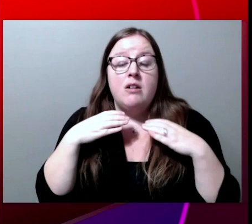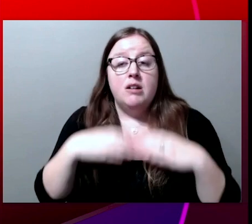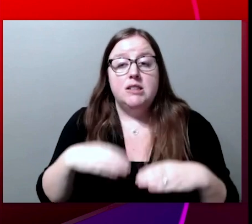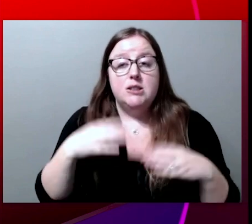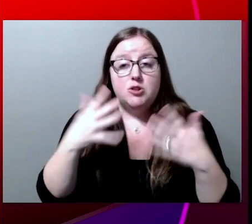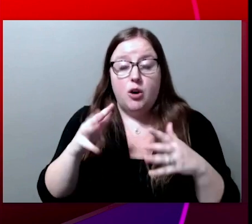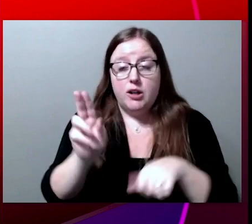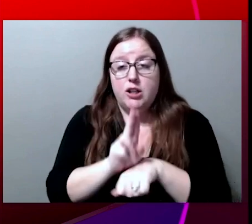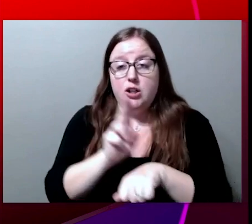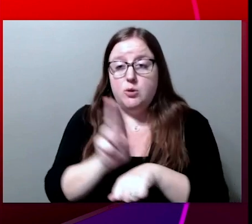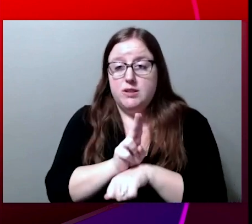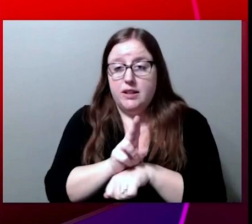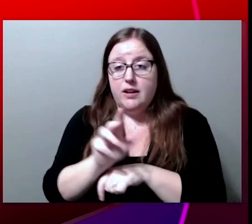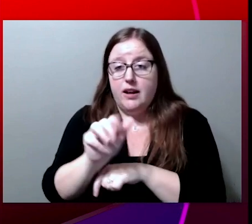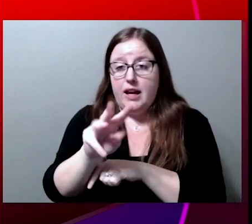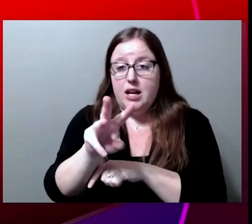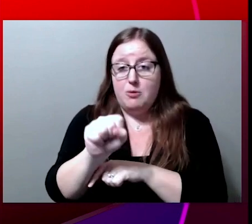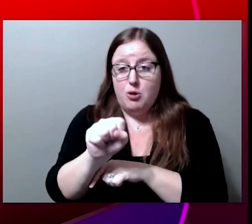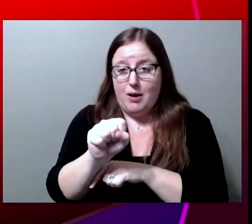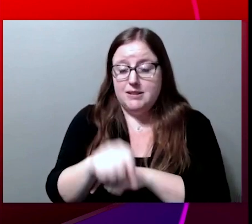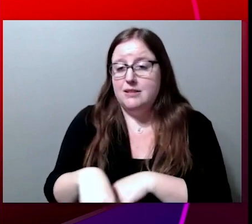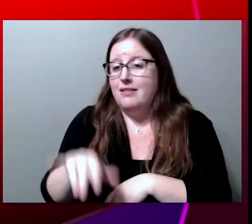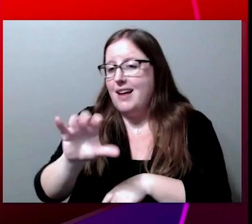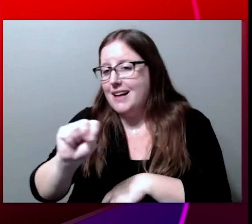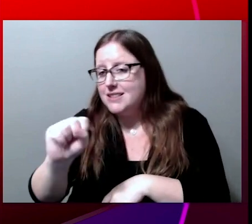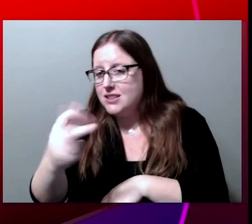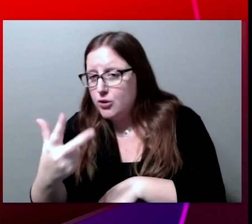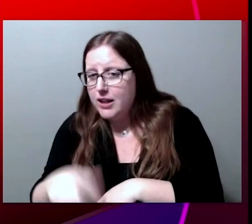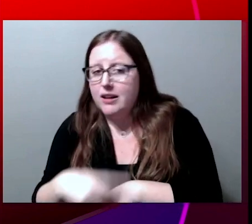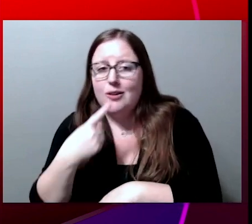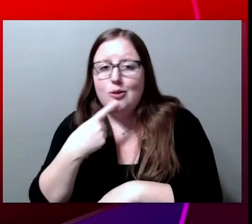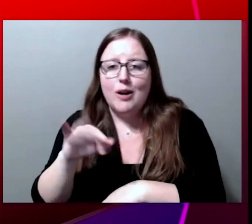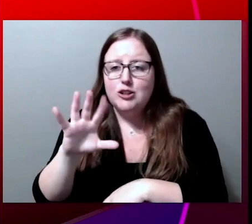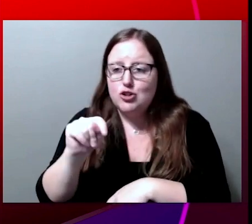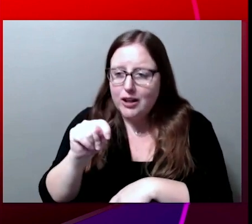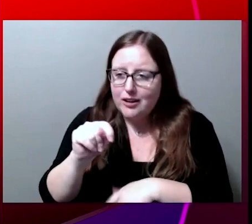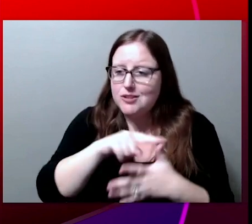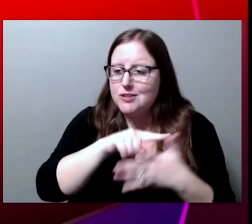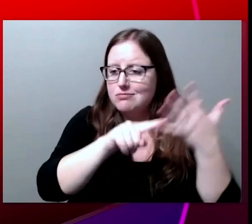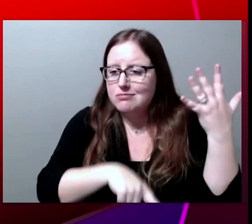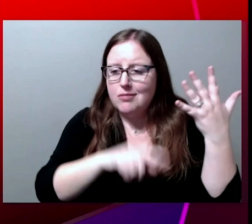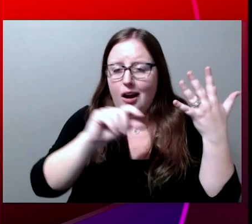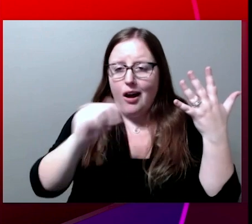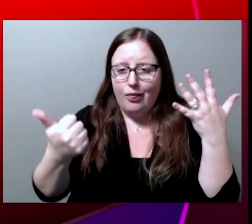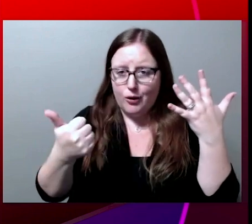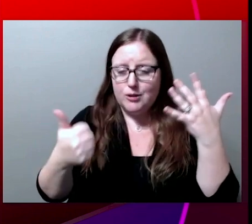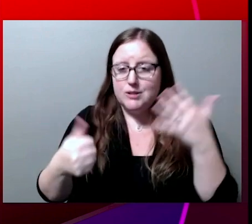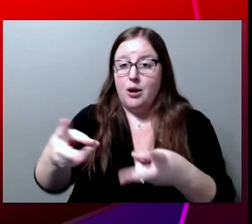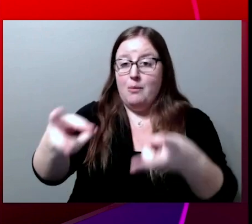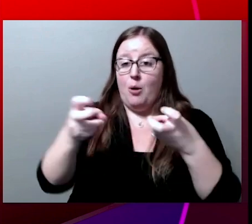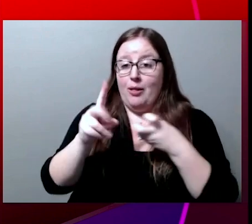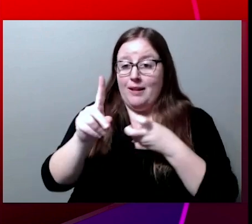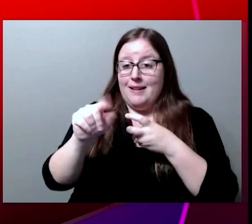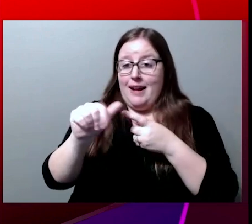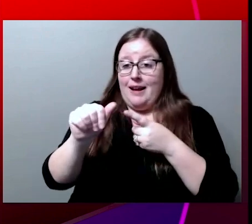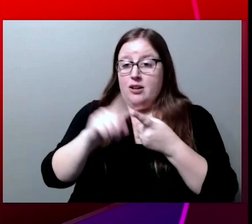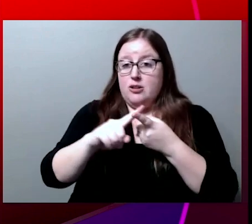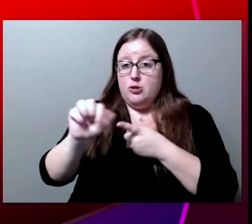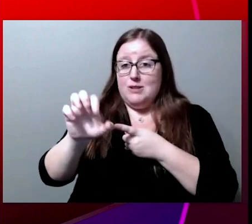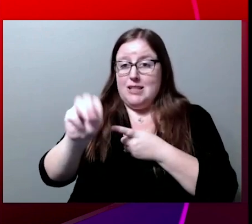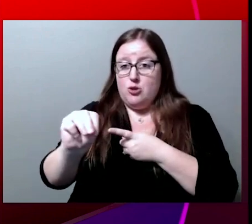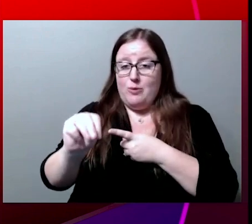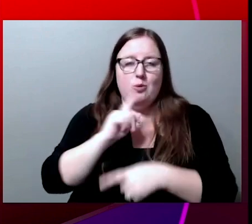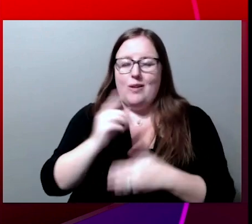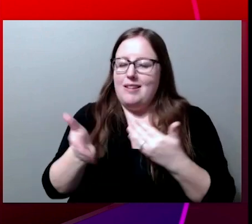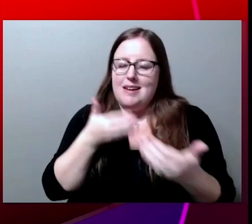using AWS, let's say S3, Redshift, anything like that, pulling those data into SageMaker is super